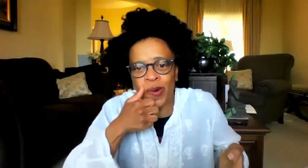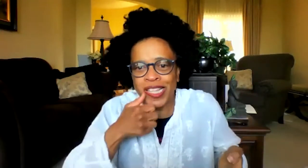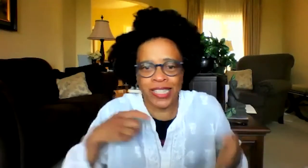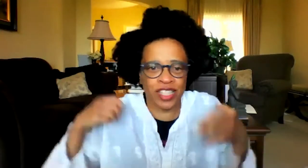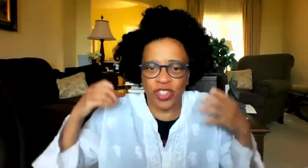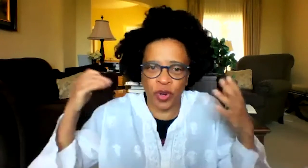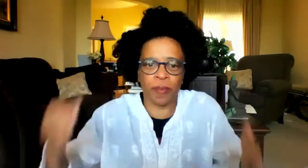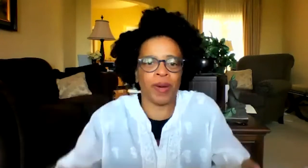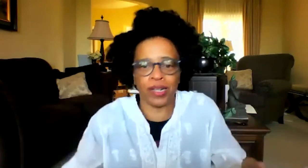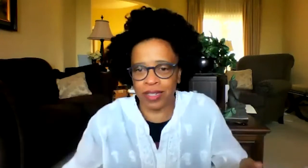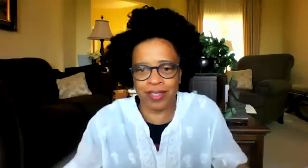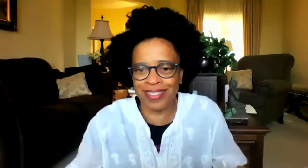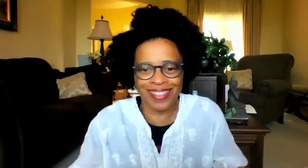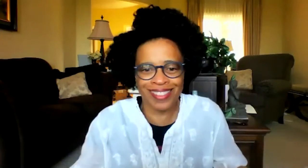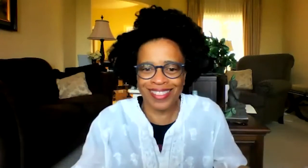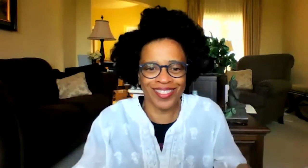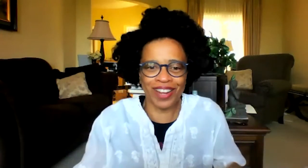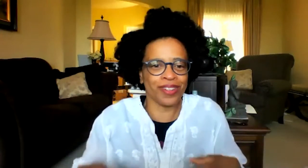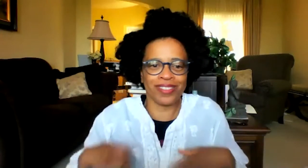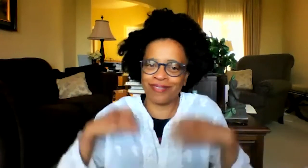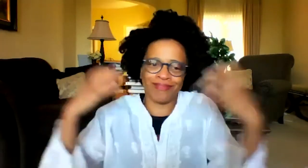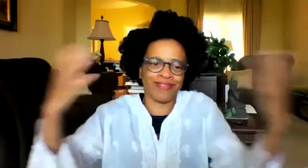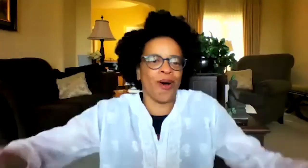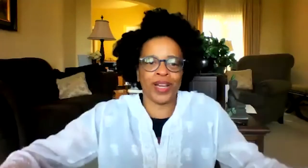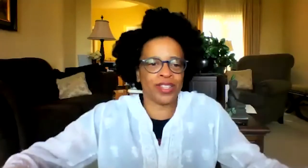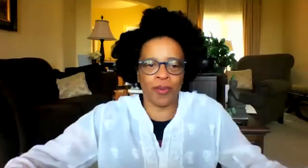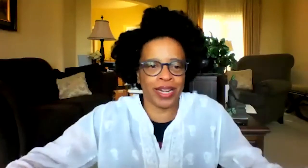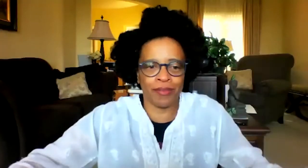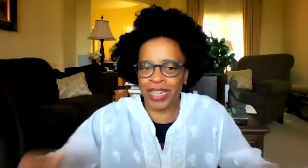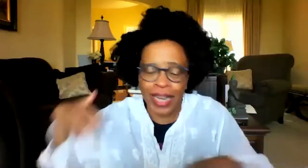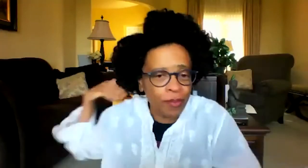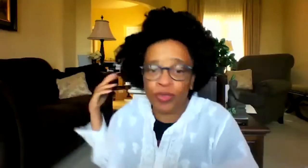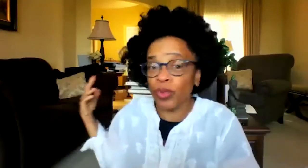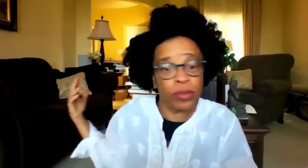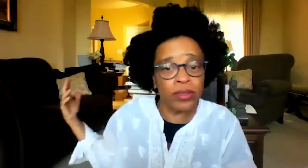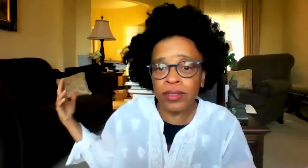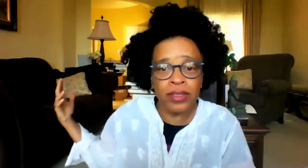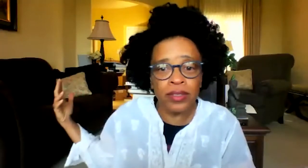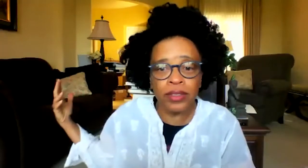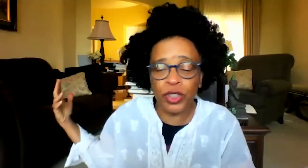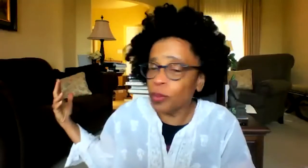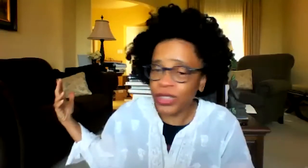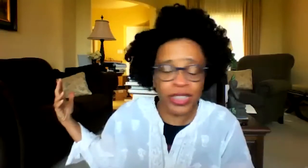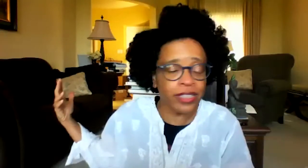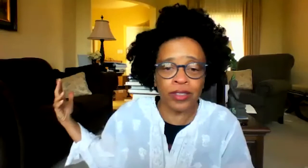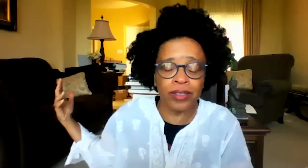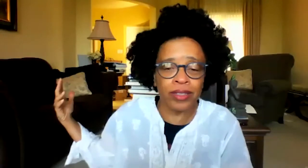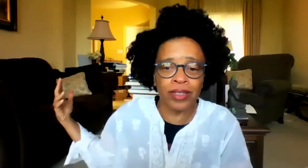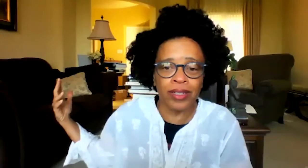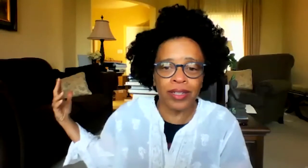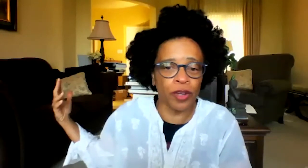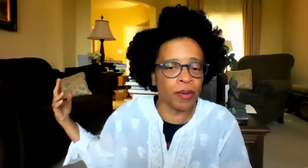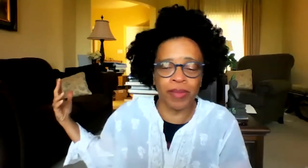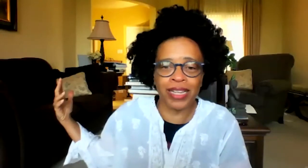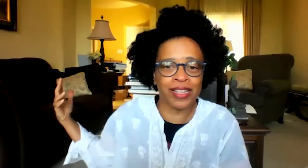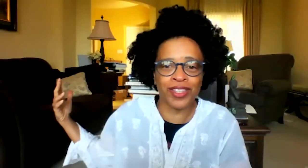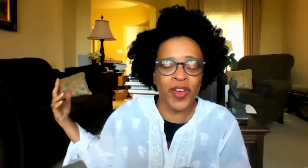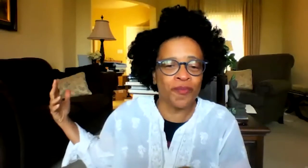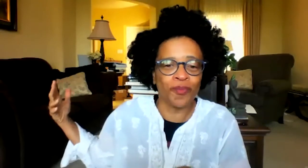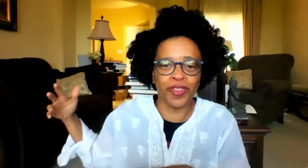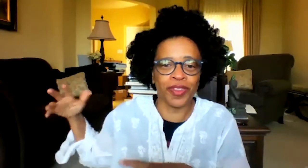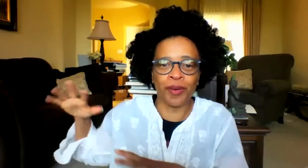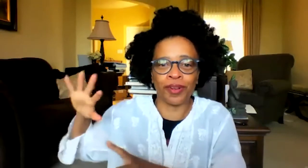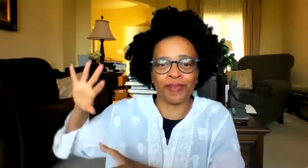almost always, unless, we're monks, right? We're always we came through two particular human